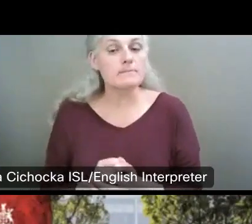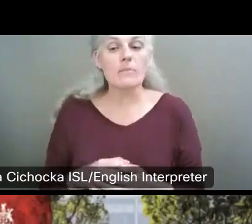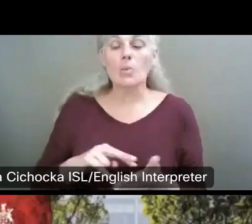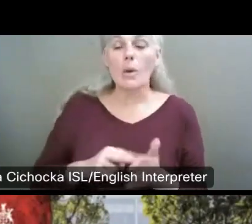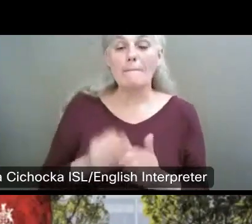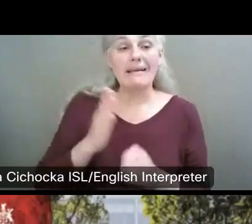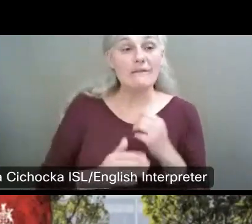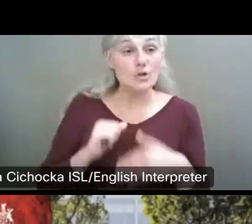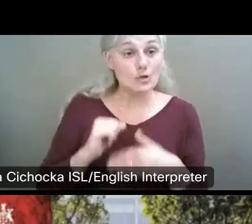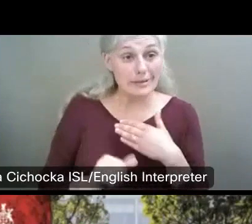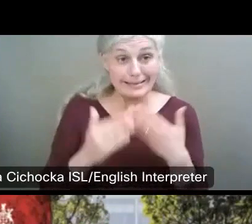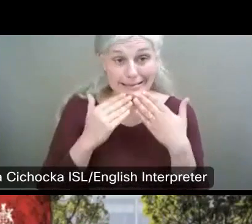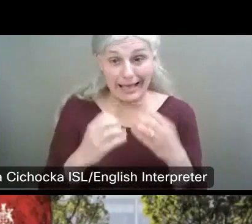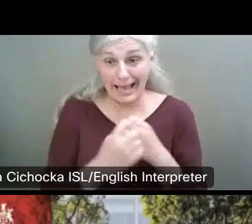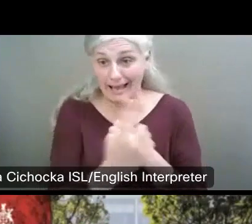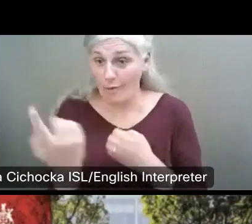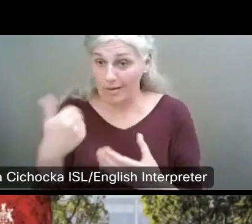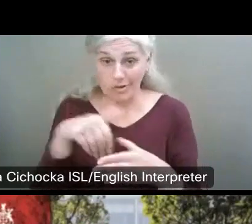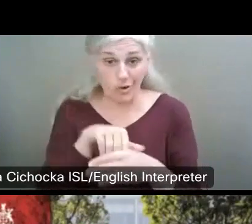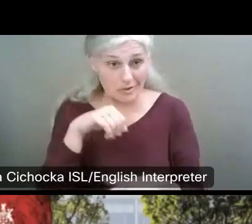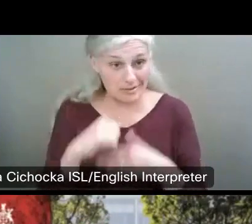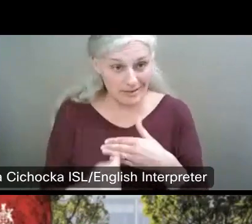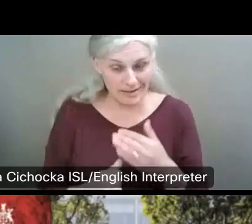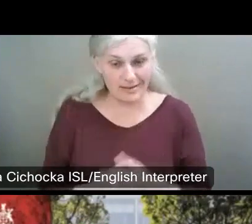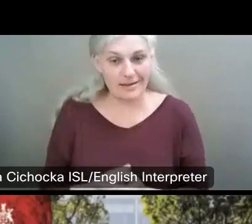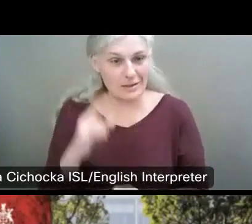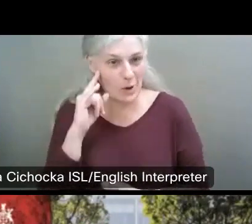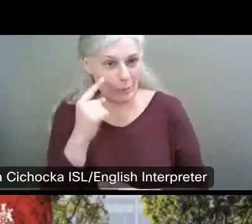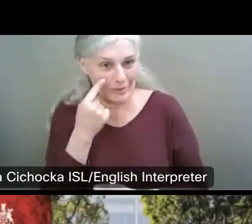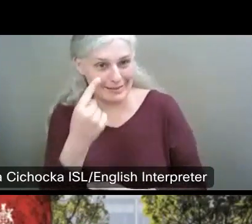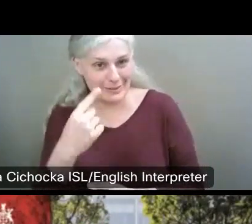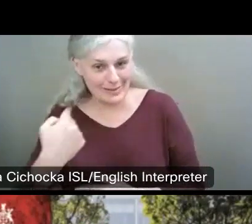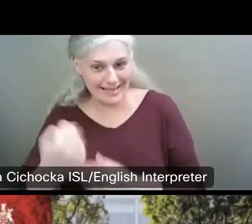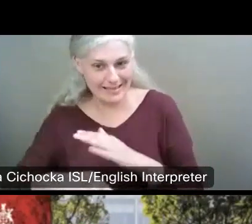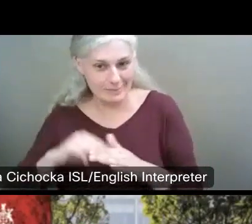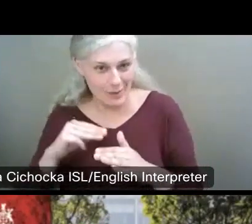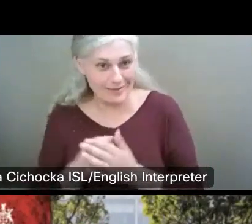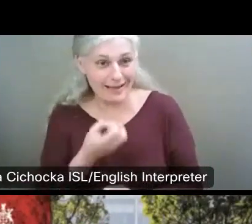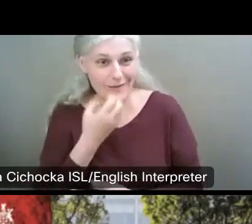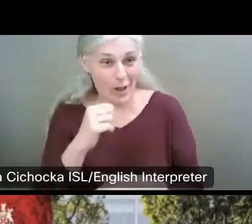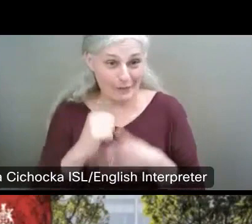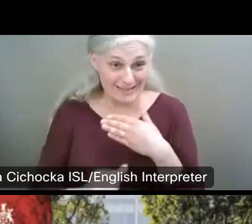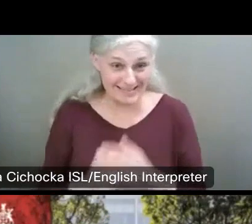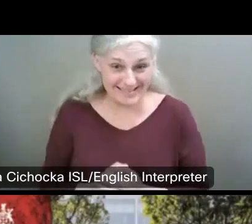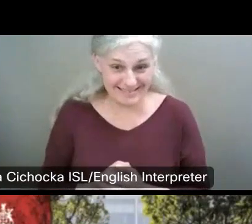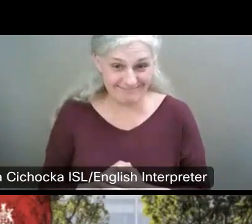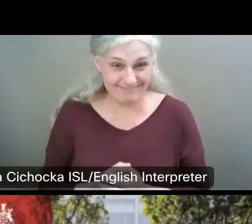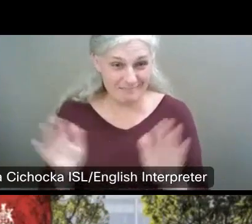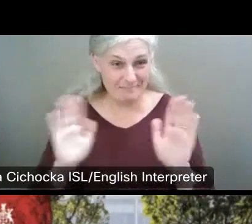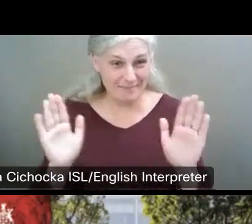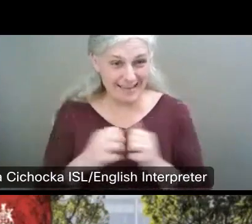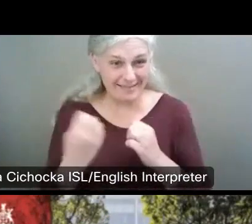for today. So thank you to everybody for joining, and hopefully we'll see you next month, and have a lovely day. Bye, everybody.